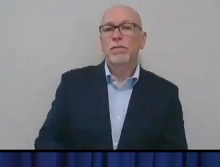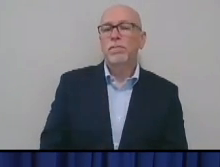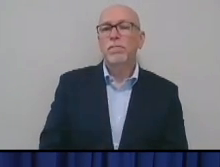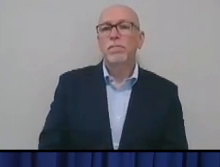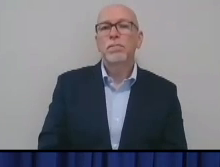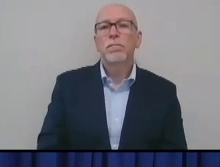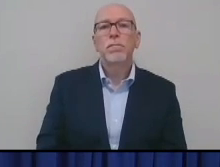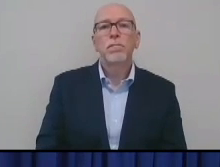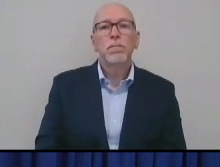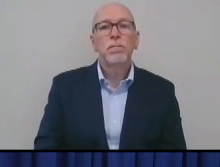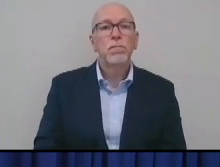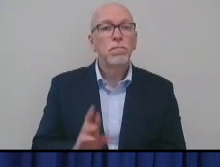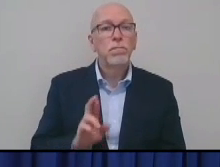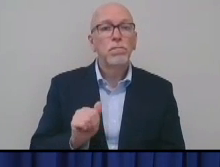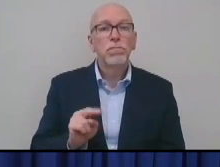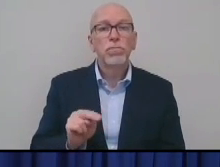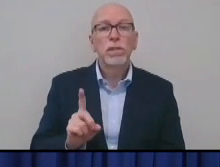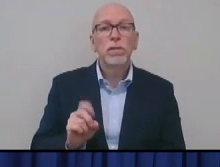Brandon?